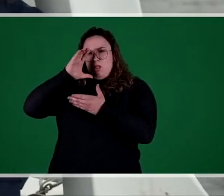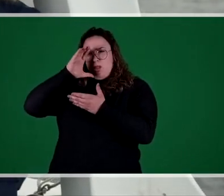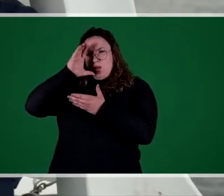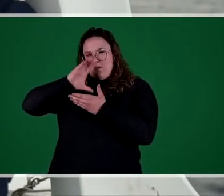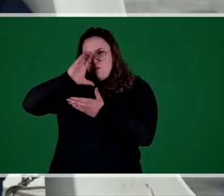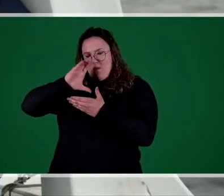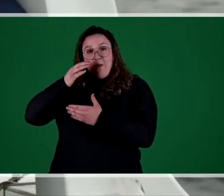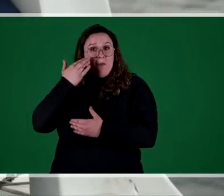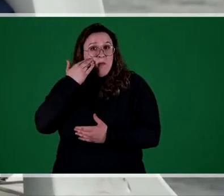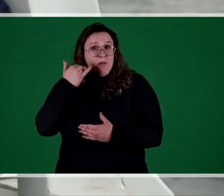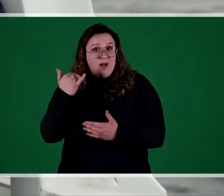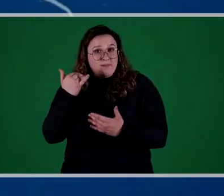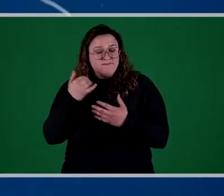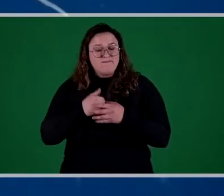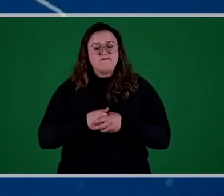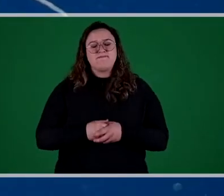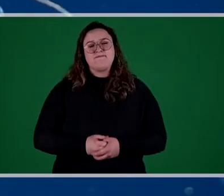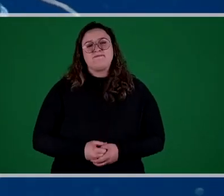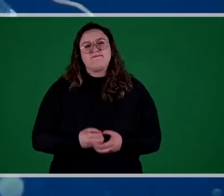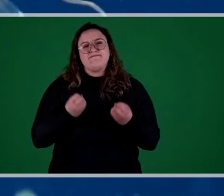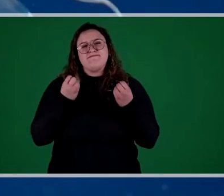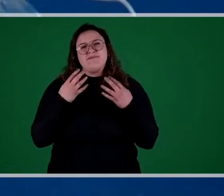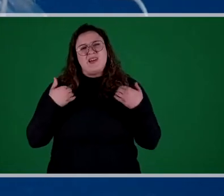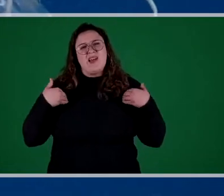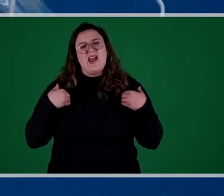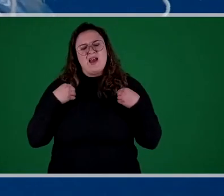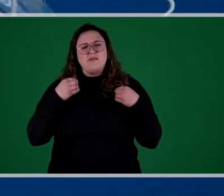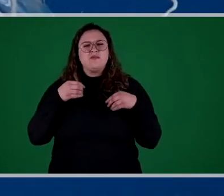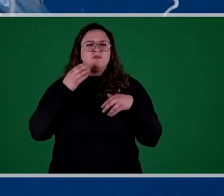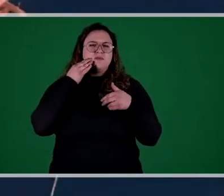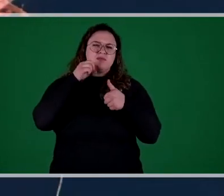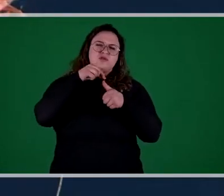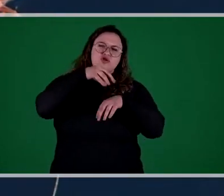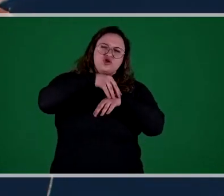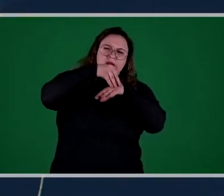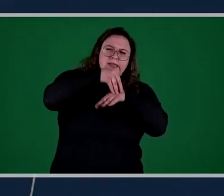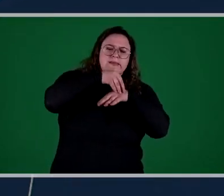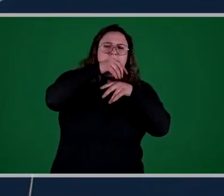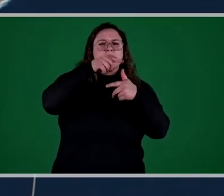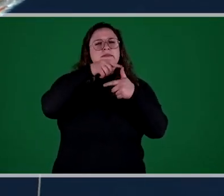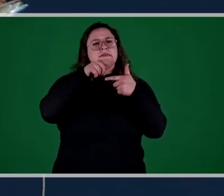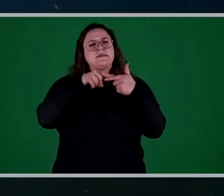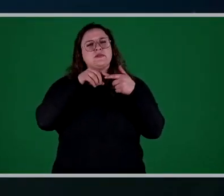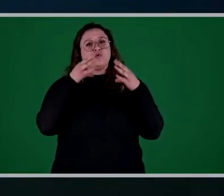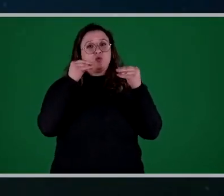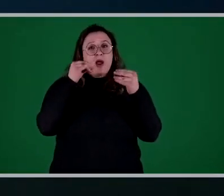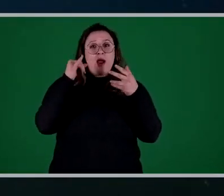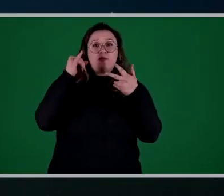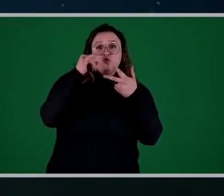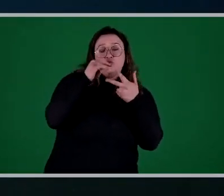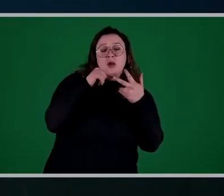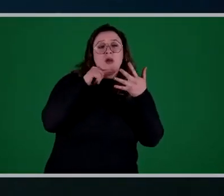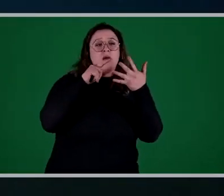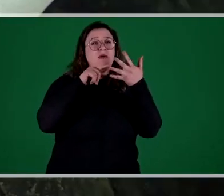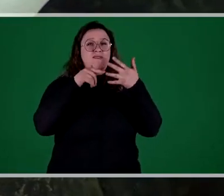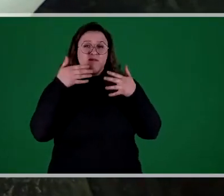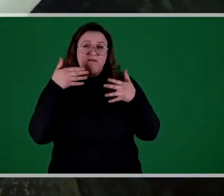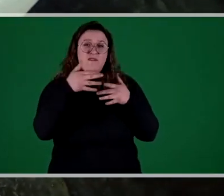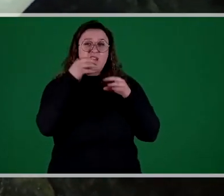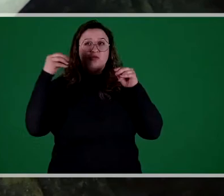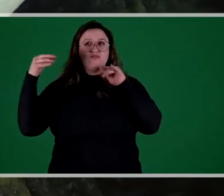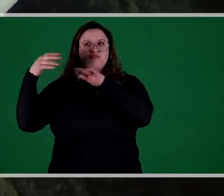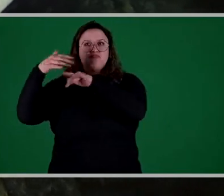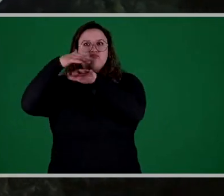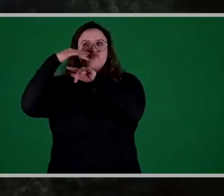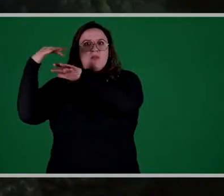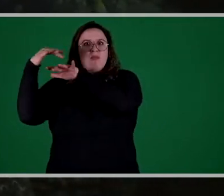particularly special body of water because animals like jellies and crustaceans and fish, they'll all congregate on top